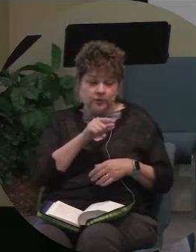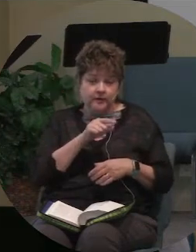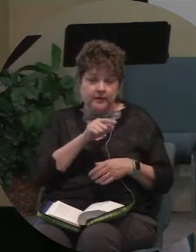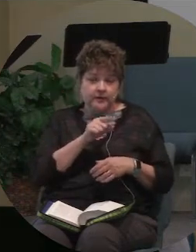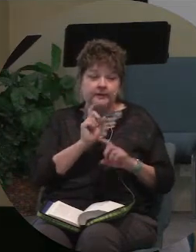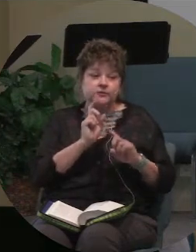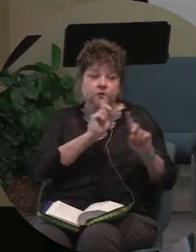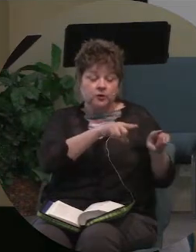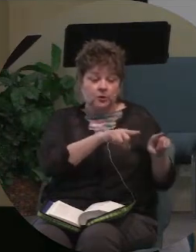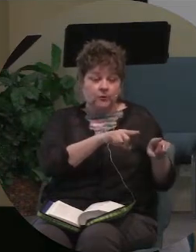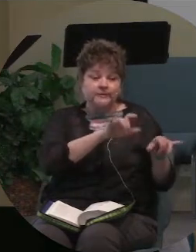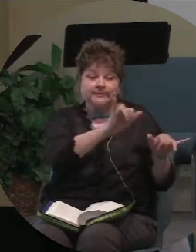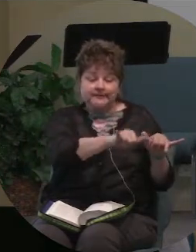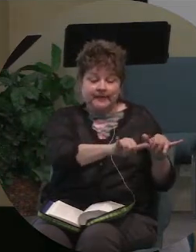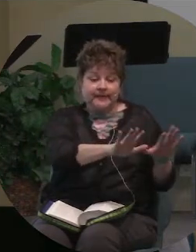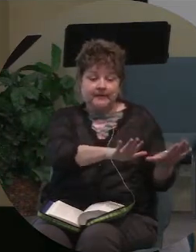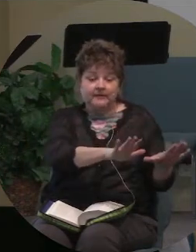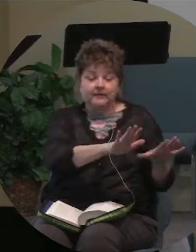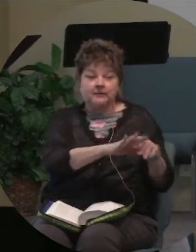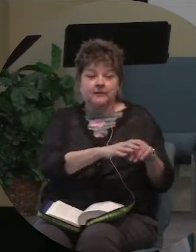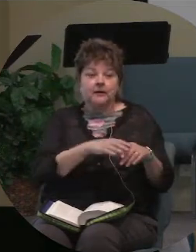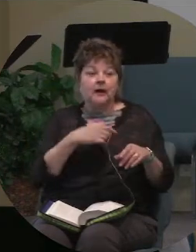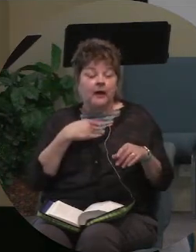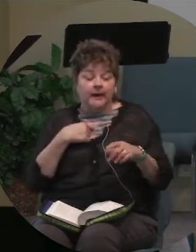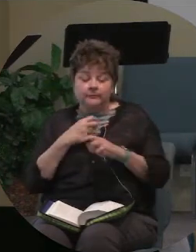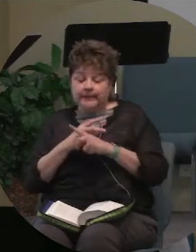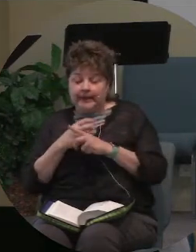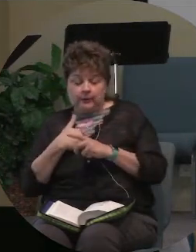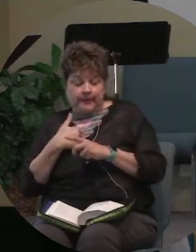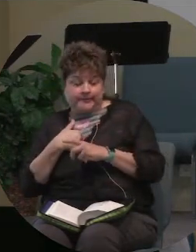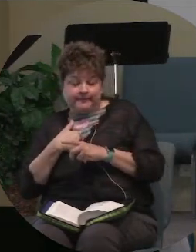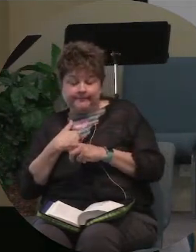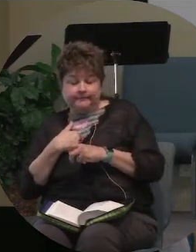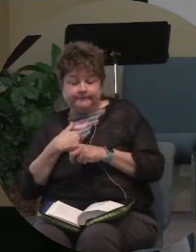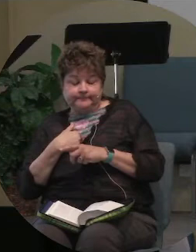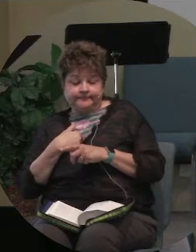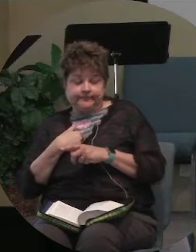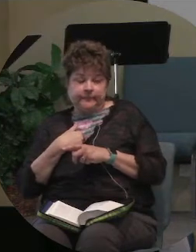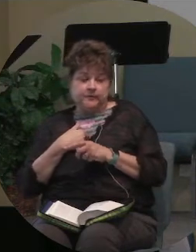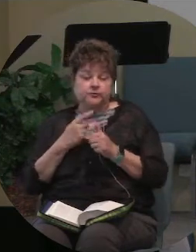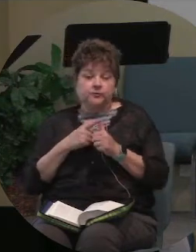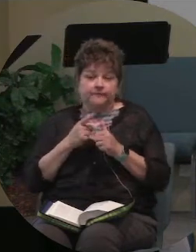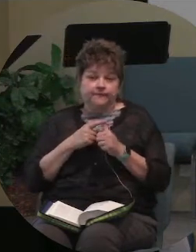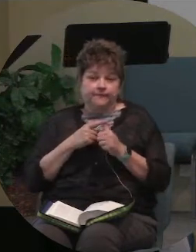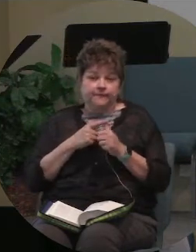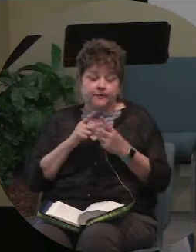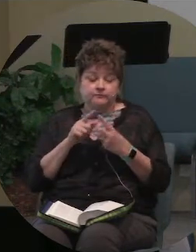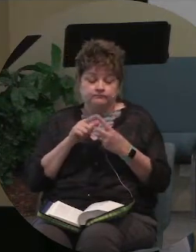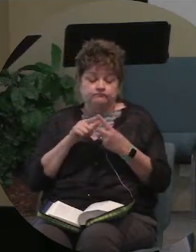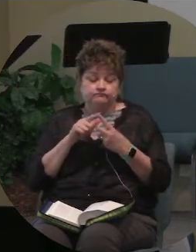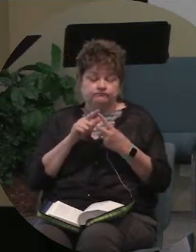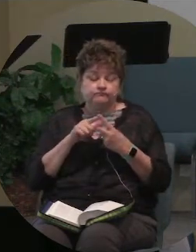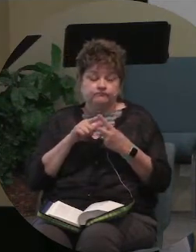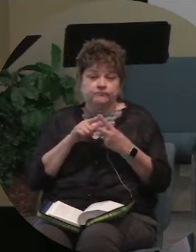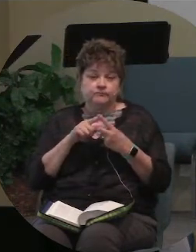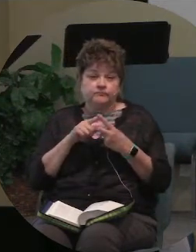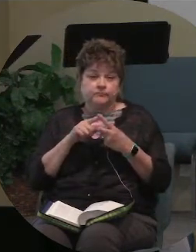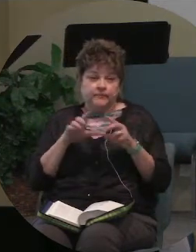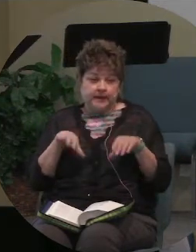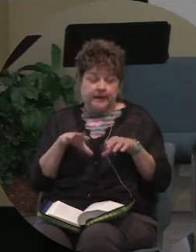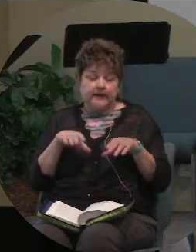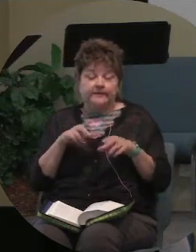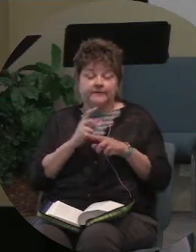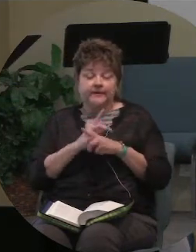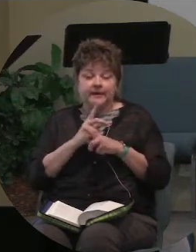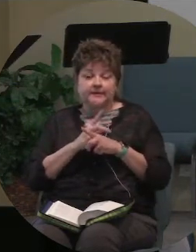to go. Naomi would say, I will fend for myself. So the first act of kindness that I see in this is a mother-in-law who's